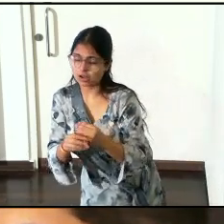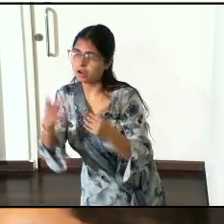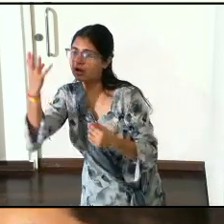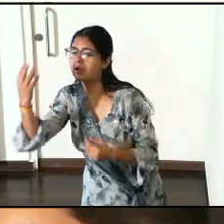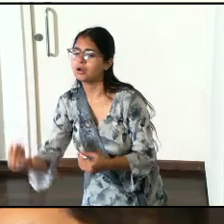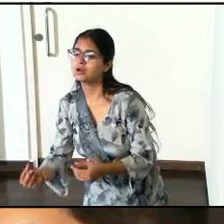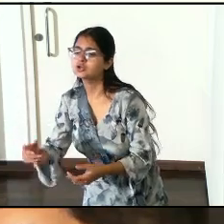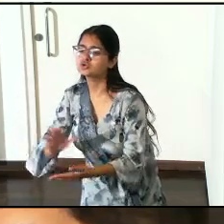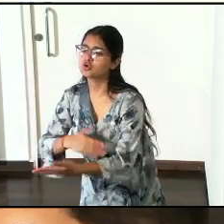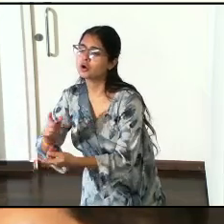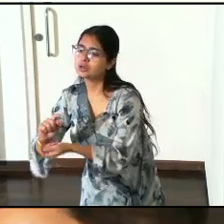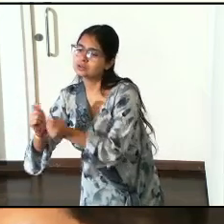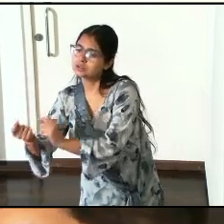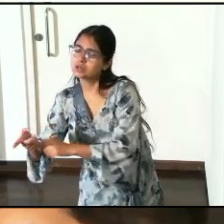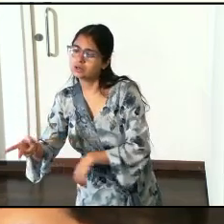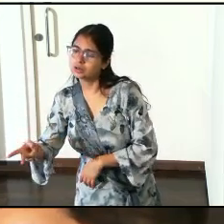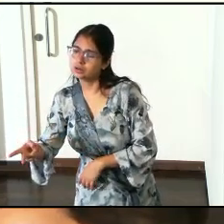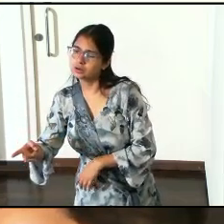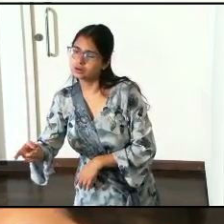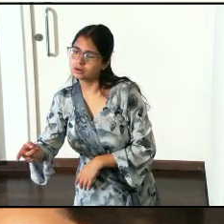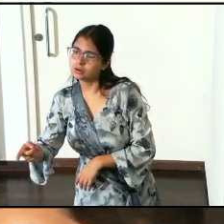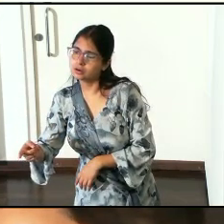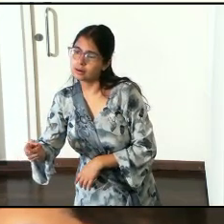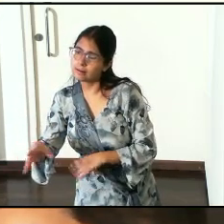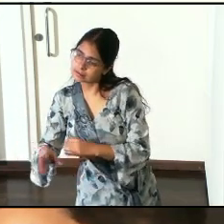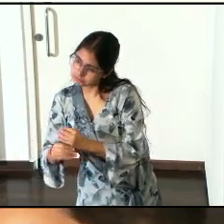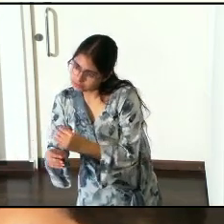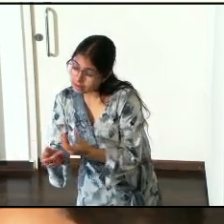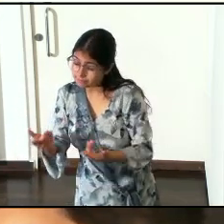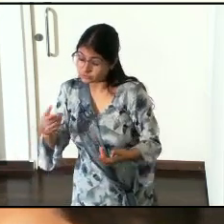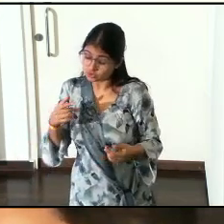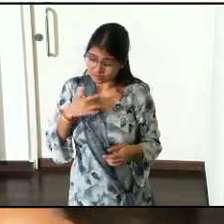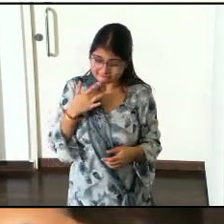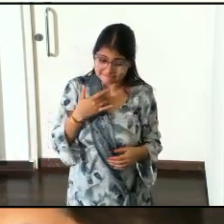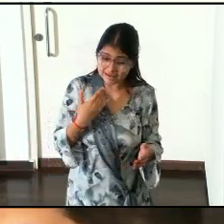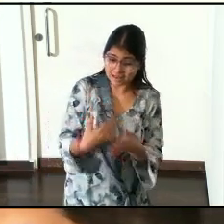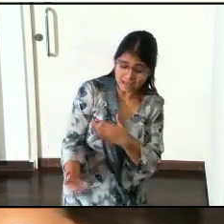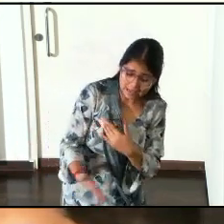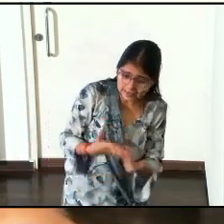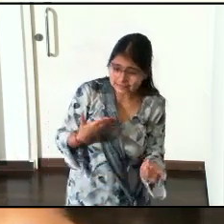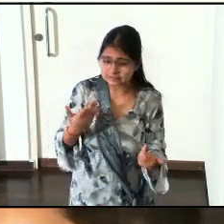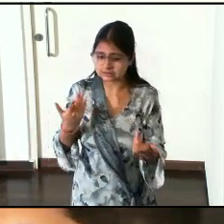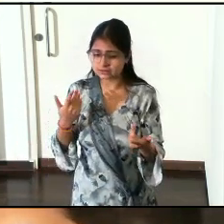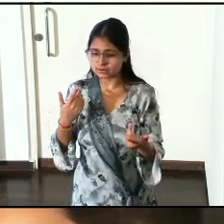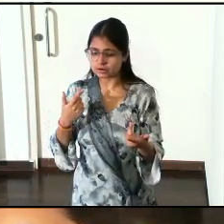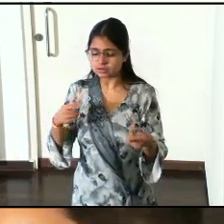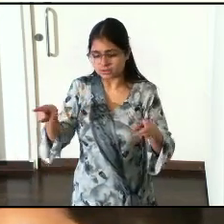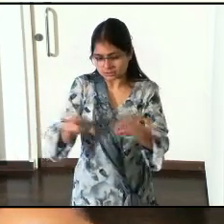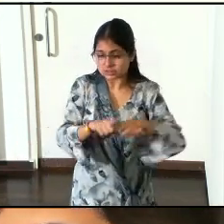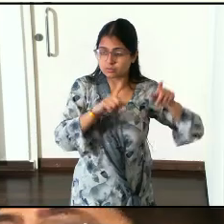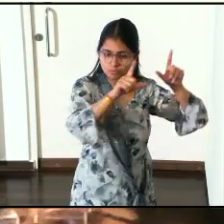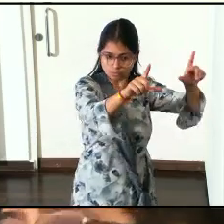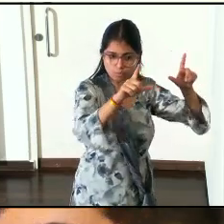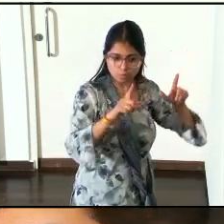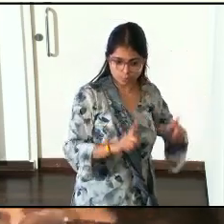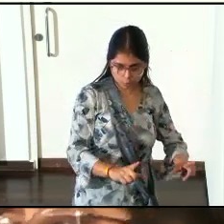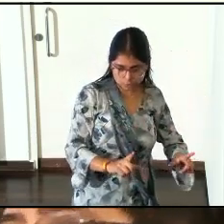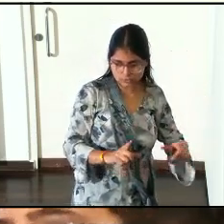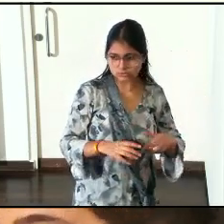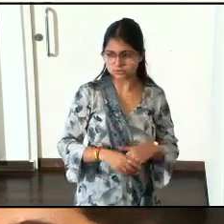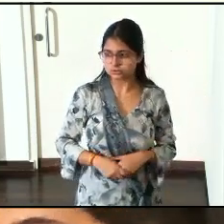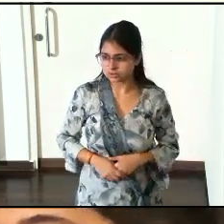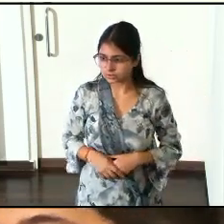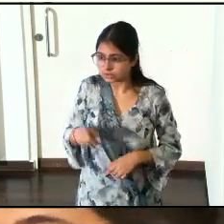it's changed, it's a different song. So I think any attempt also at capturing, so same with posters, some things which didn't work,